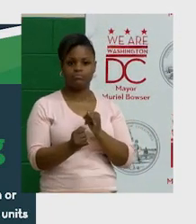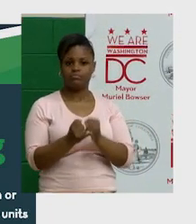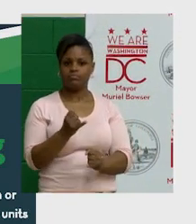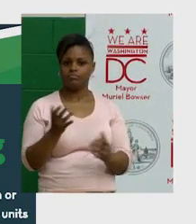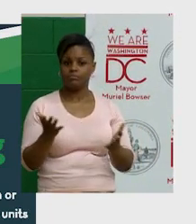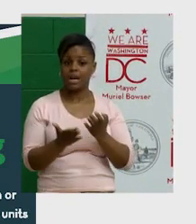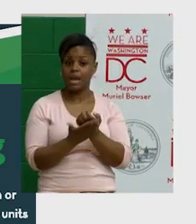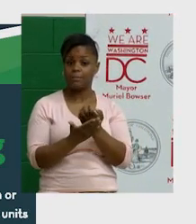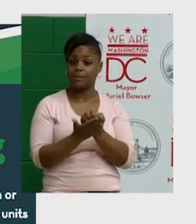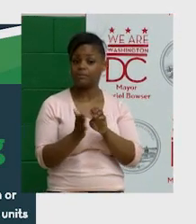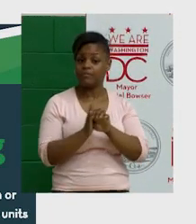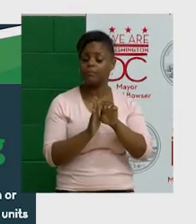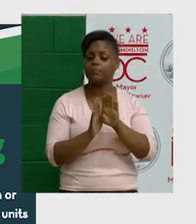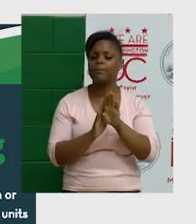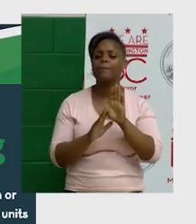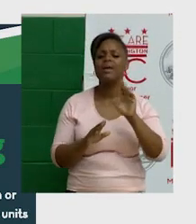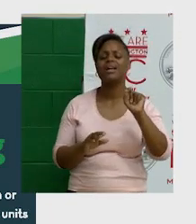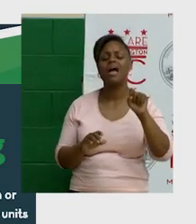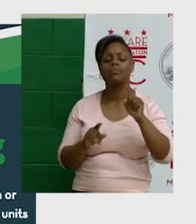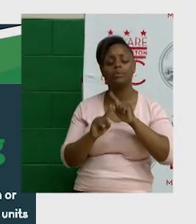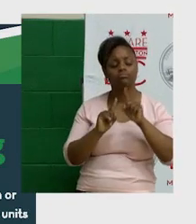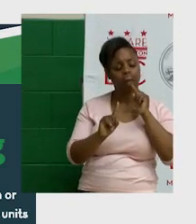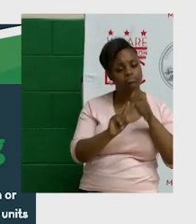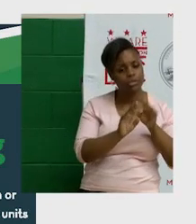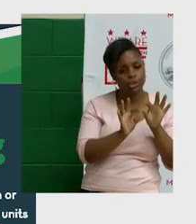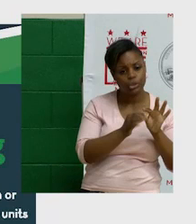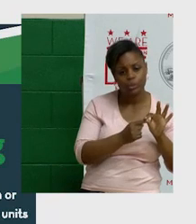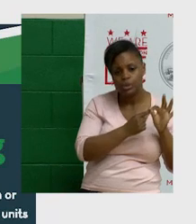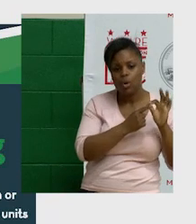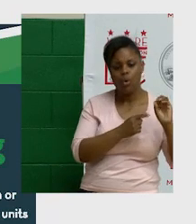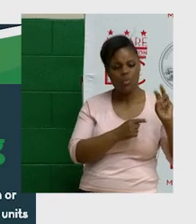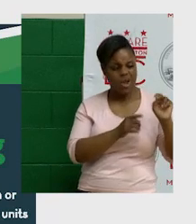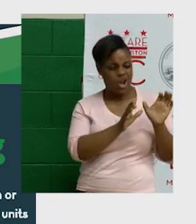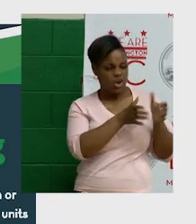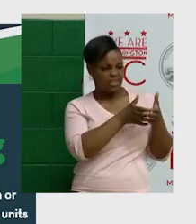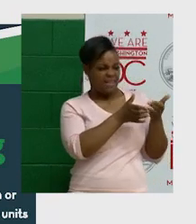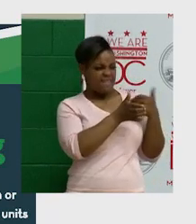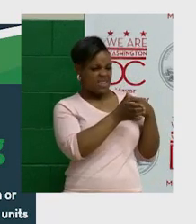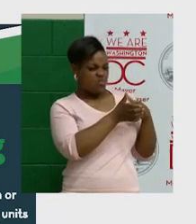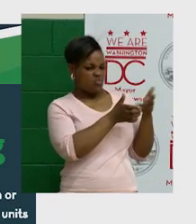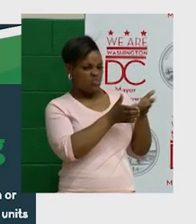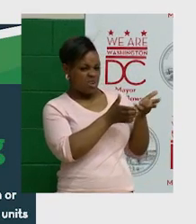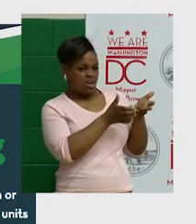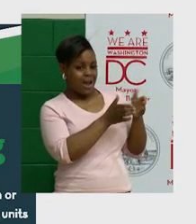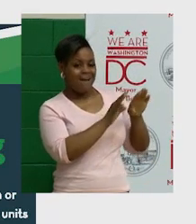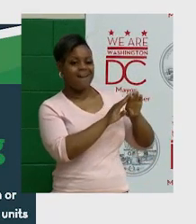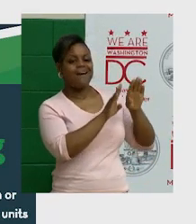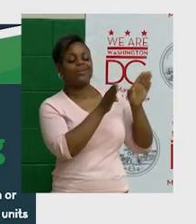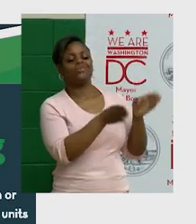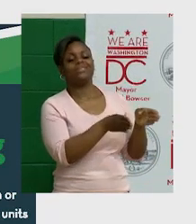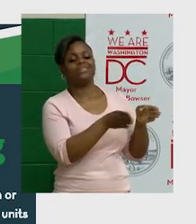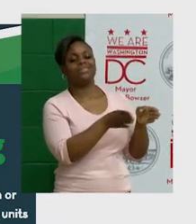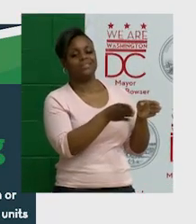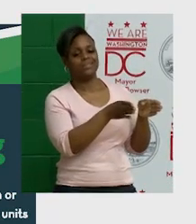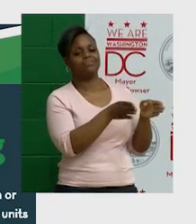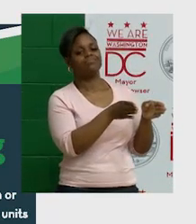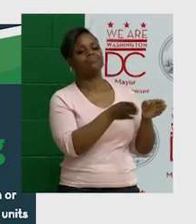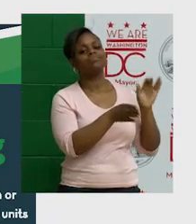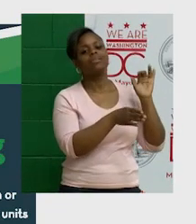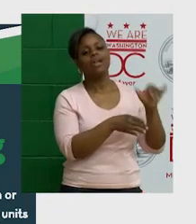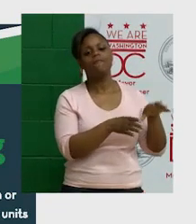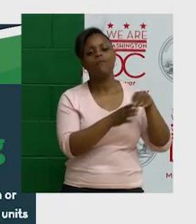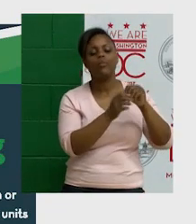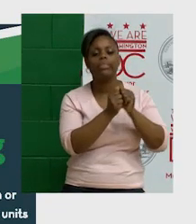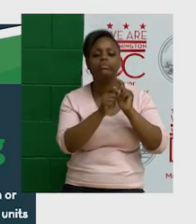which is economic development, but it's also really its own category, which is housing. And you've seen that pulled out in a couple of the